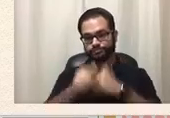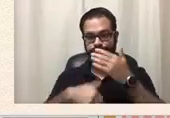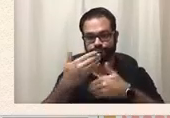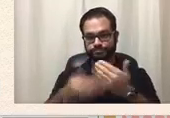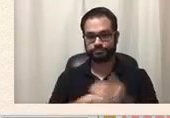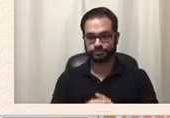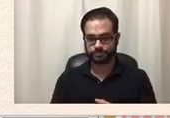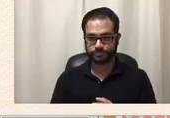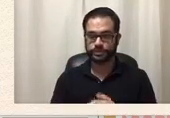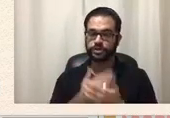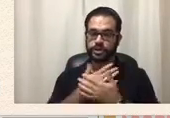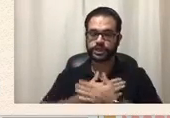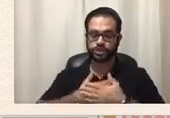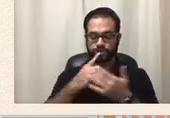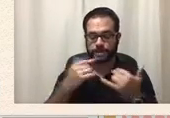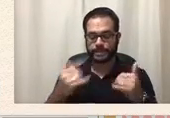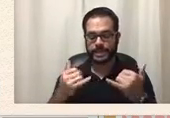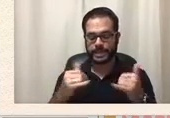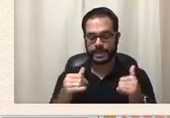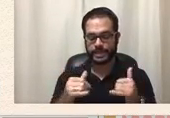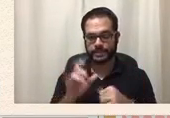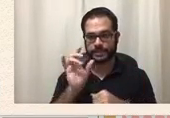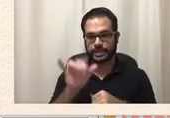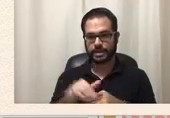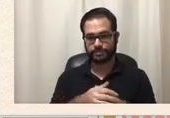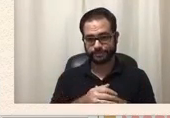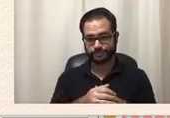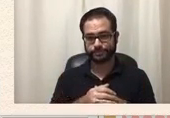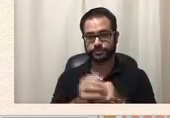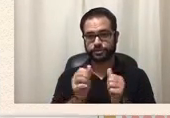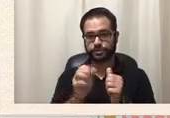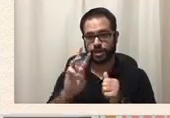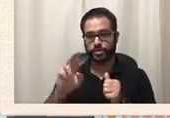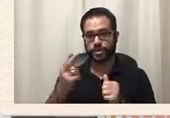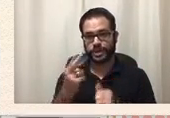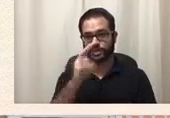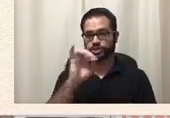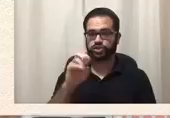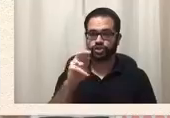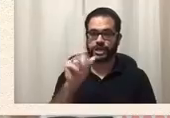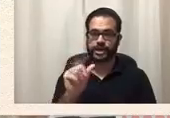WH Jenga with your child or your students. Thank you.